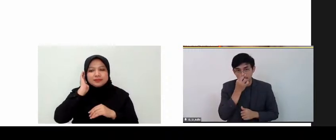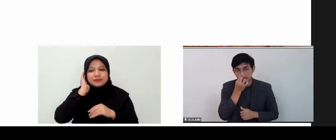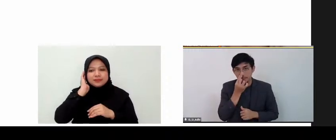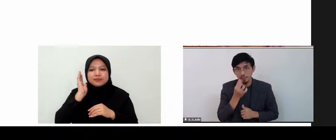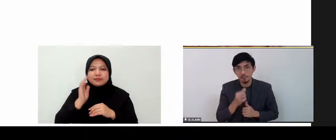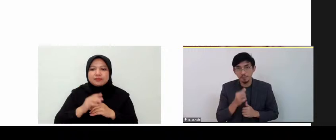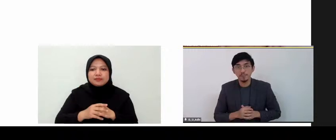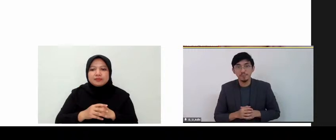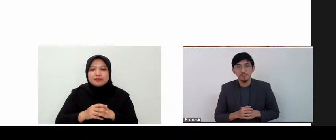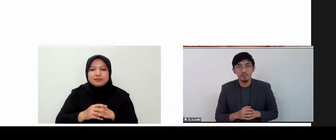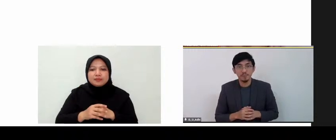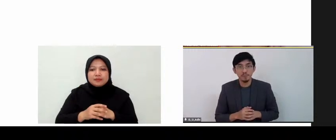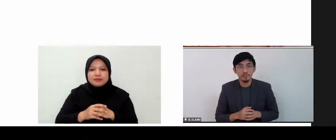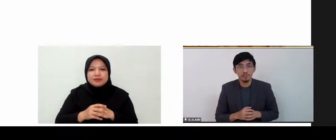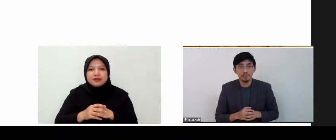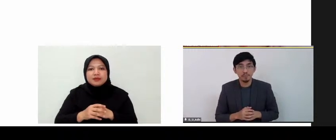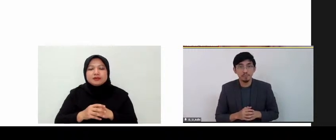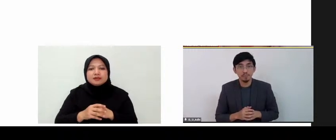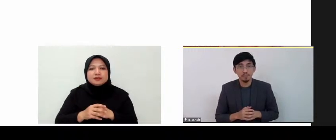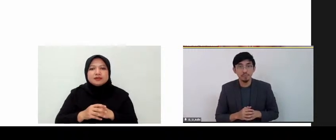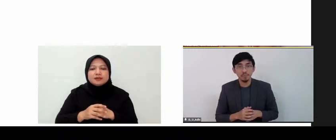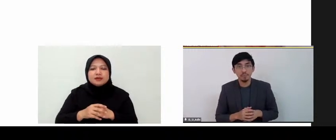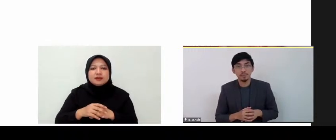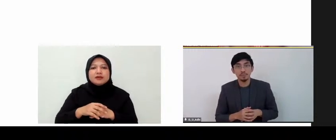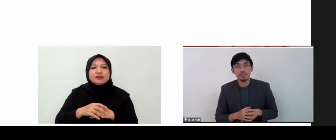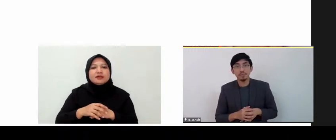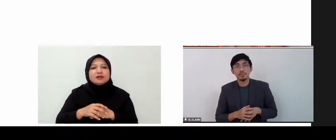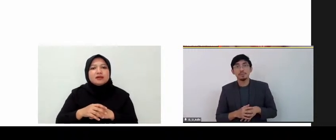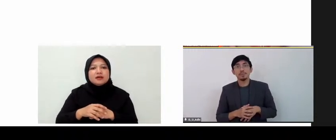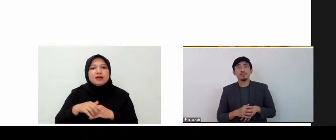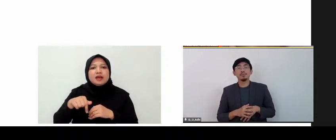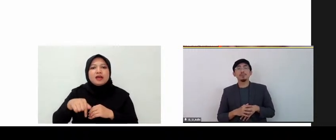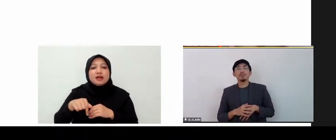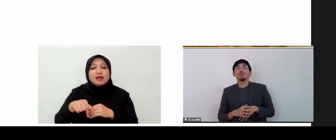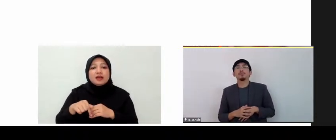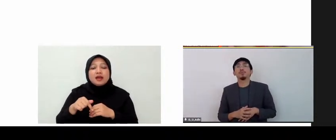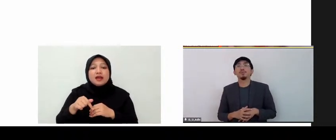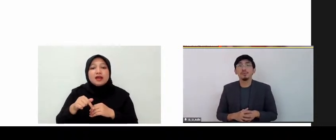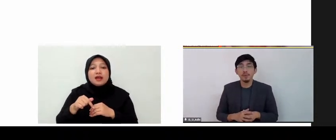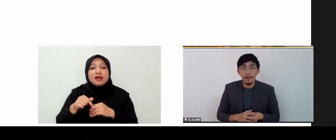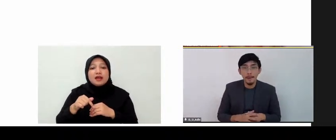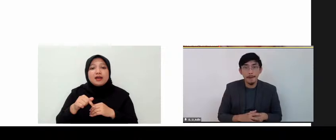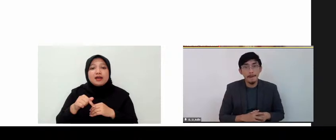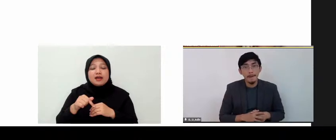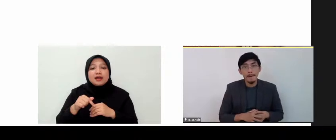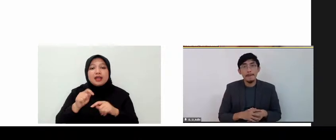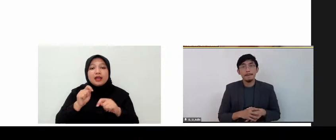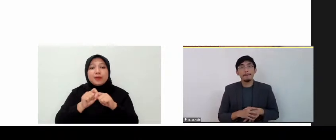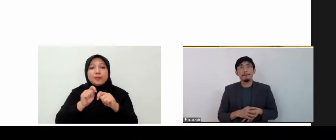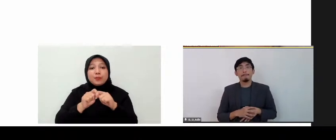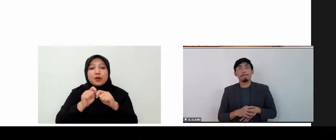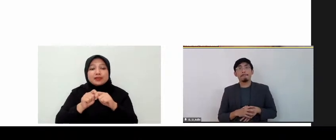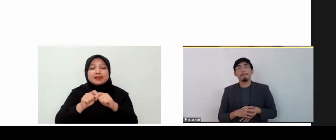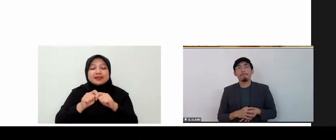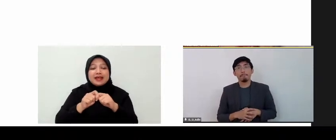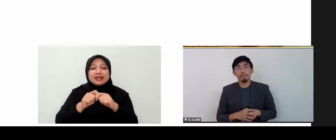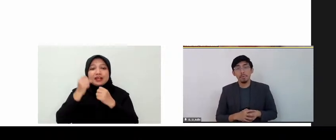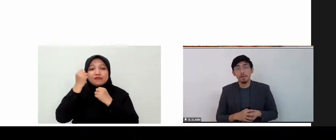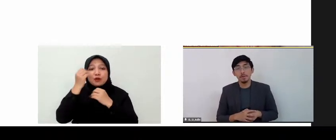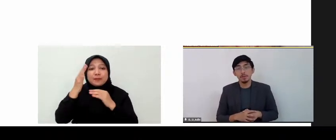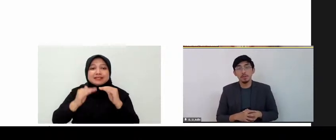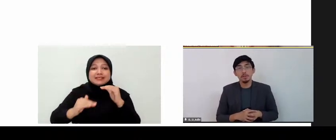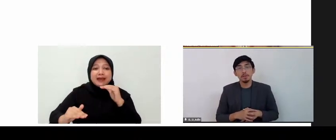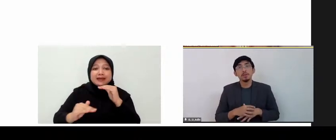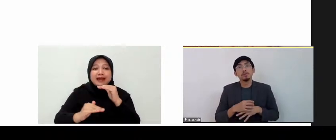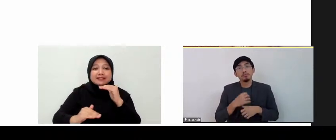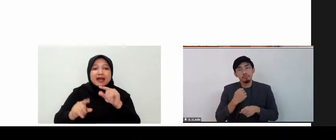It's a base. It's a very basic, but it's as important as other elements.